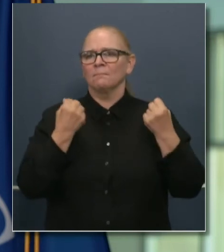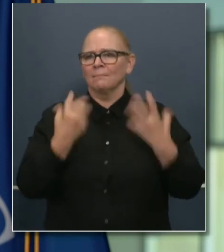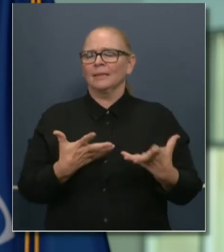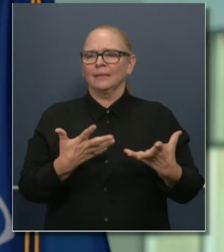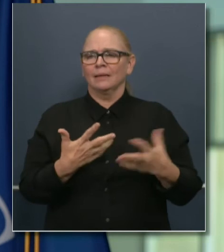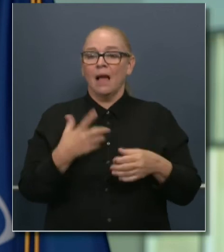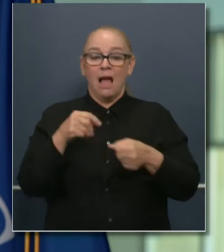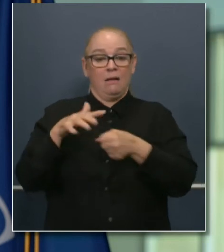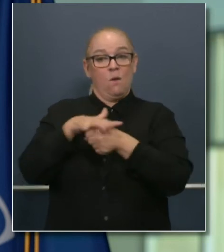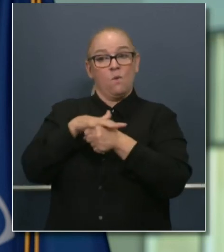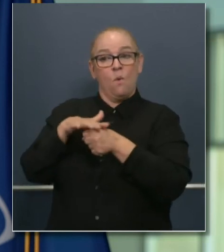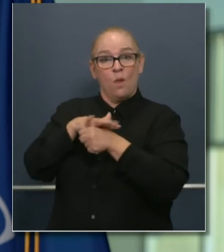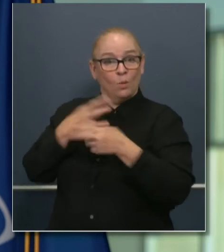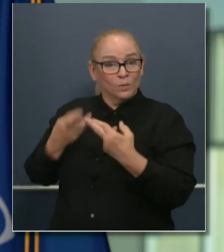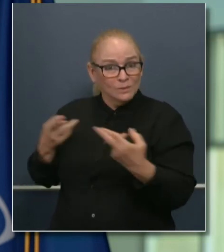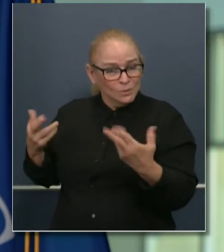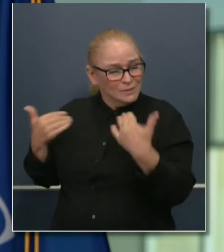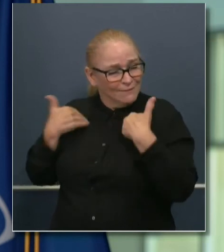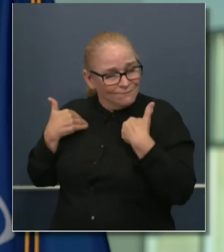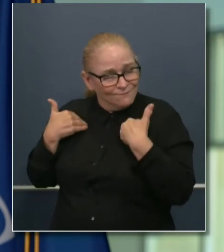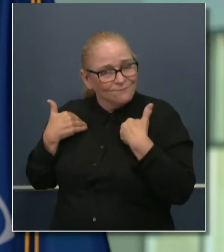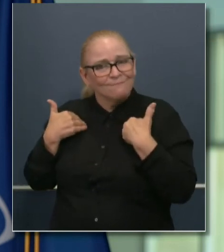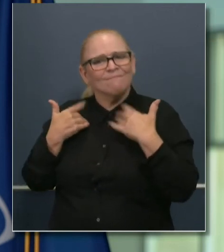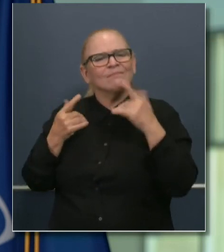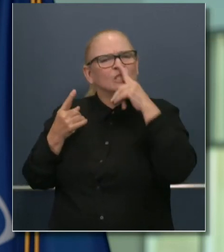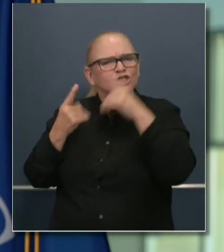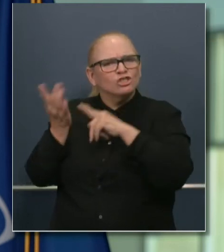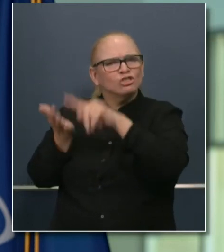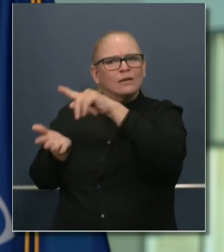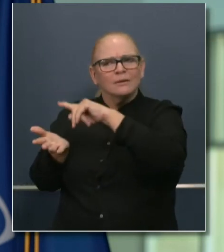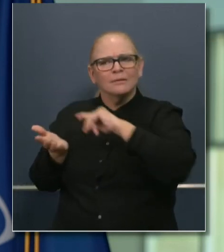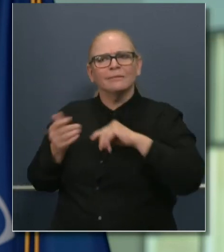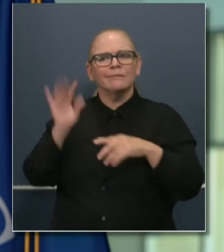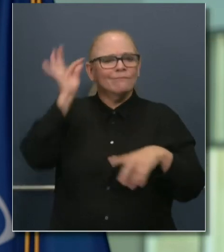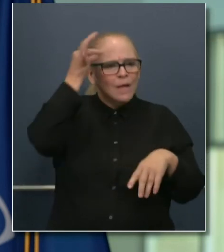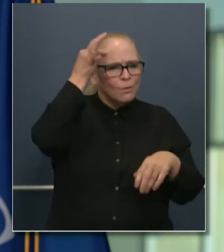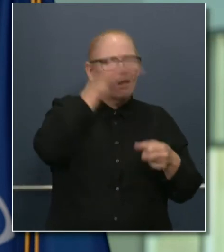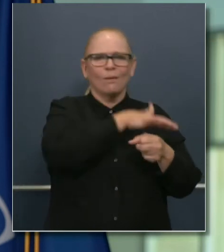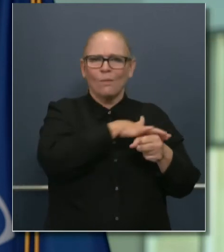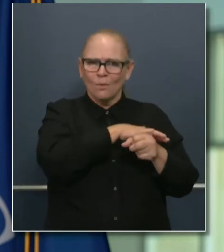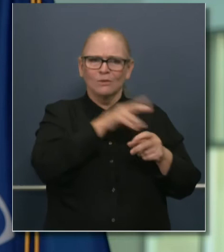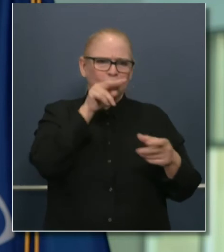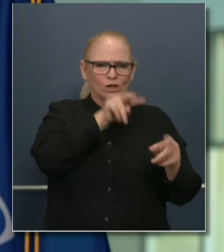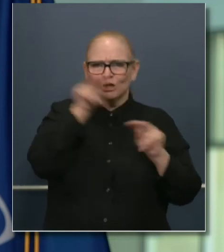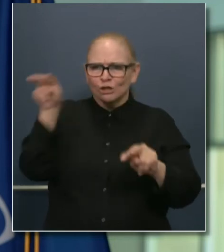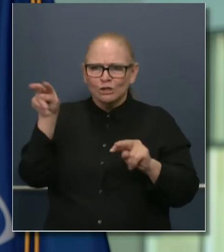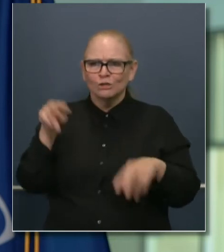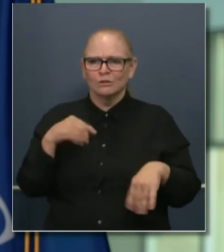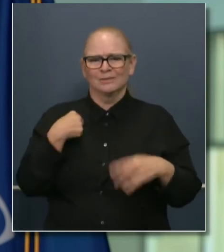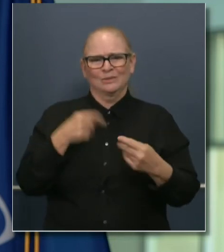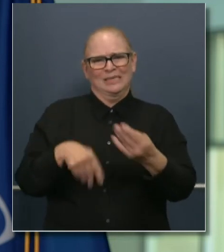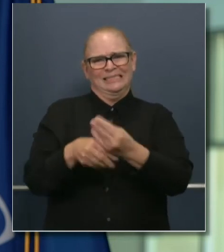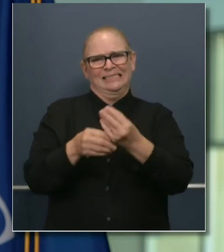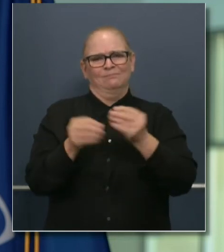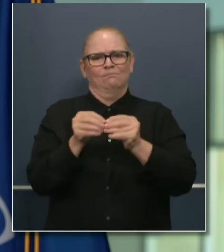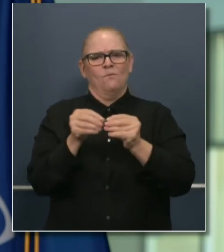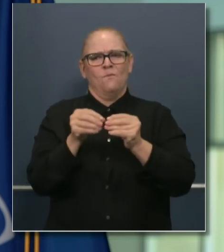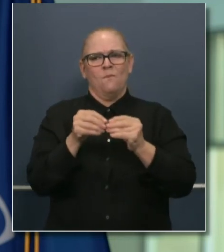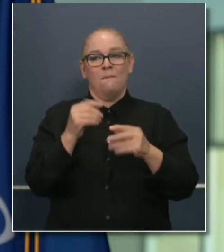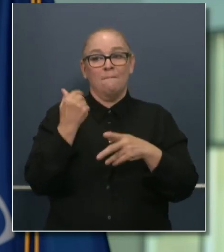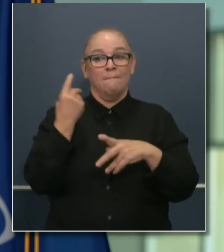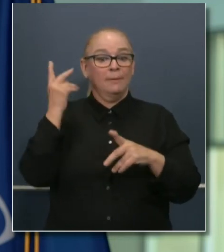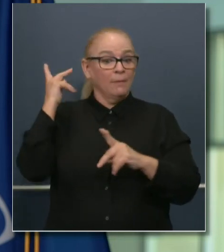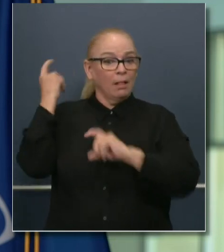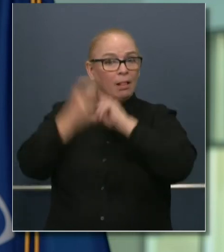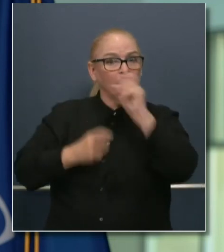resources on top of that, clearly, in addition to the federal resources. We're trying to supplement that through philanthropy, and so we want